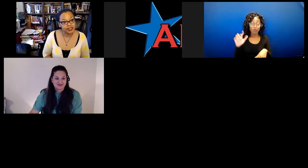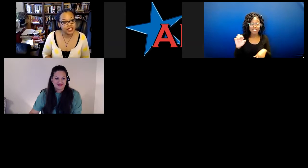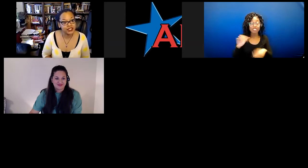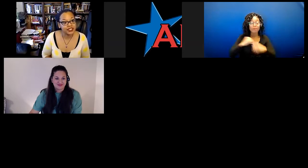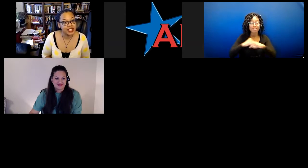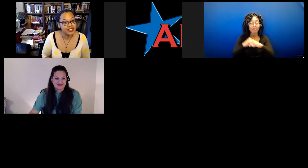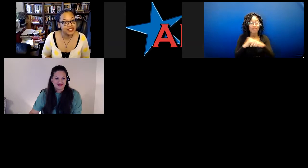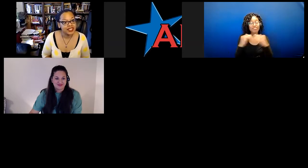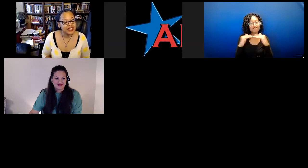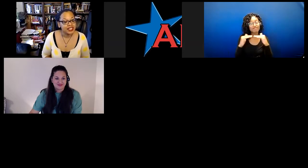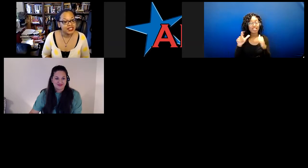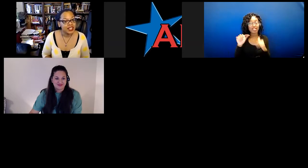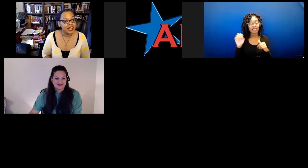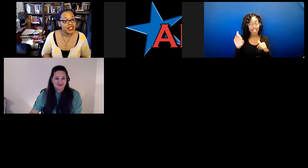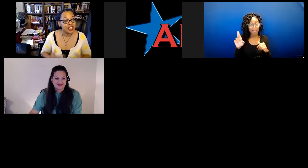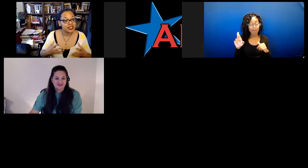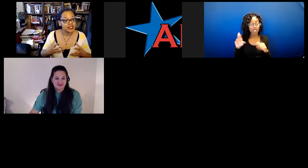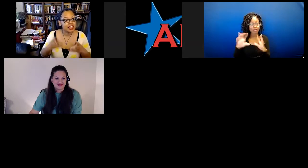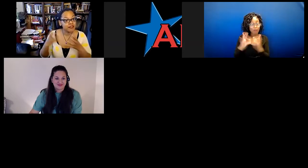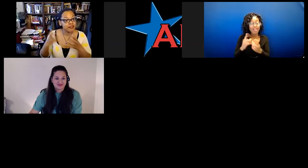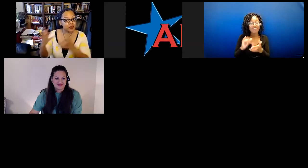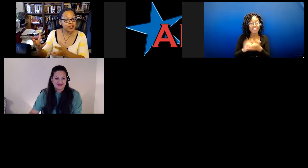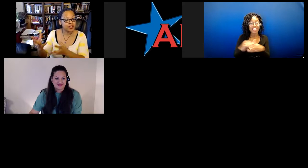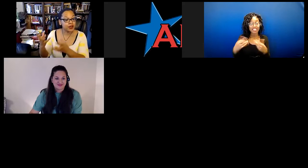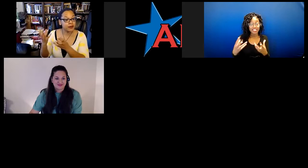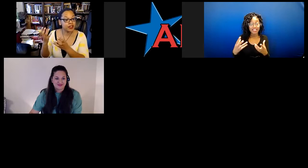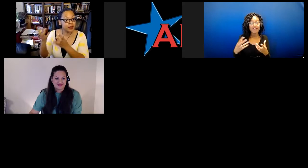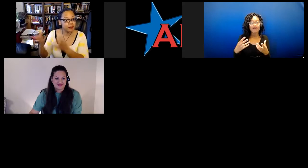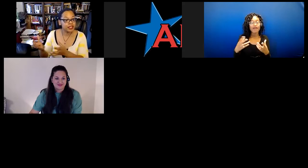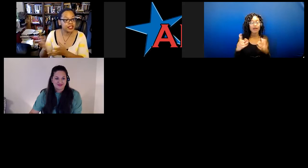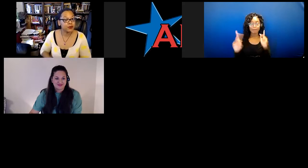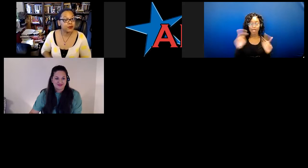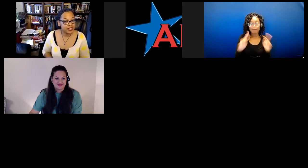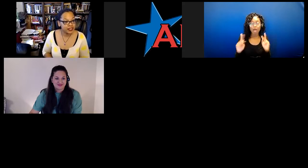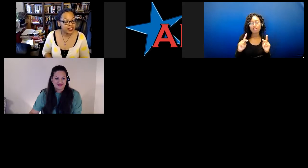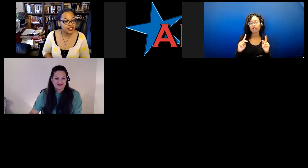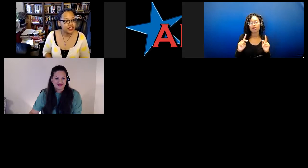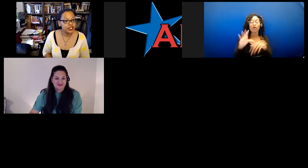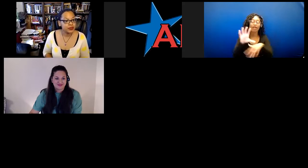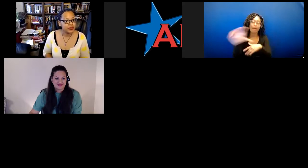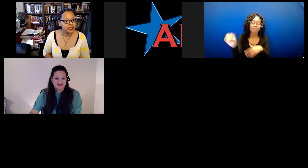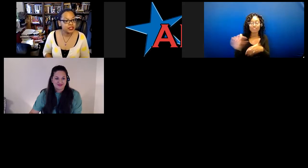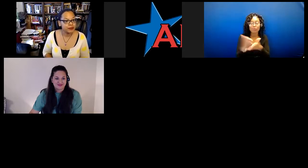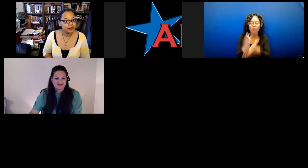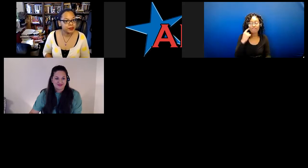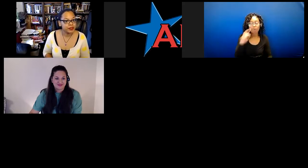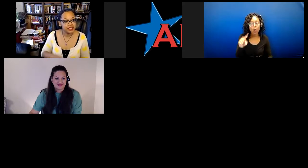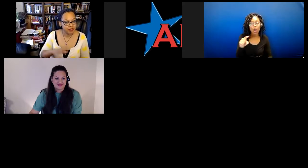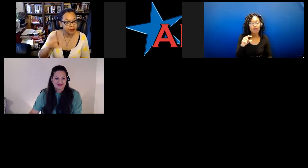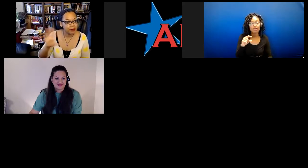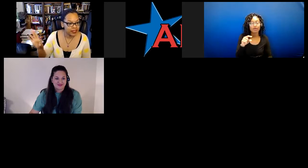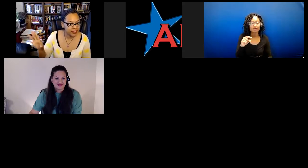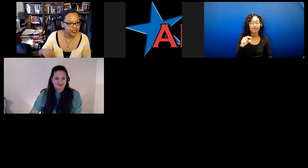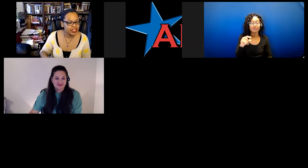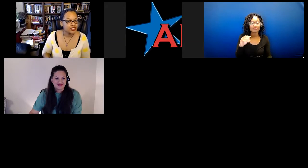and Standards Act that can give a company the right to, or at least give them